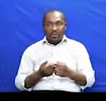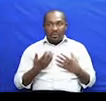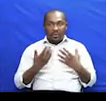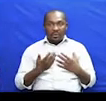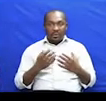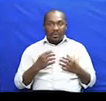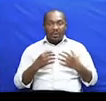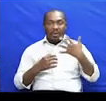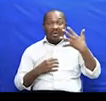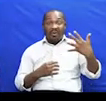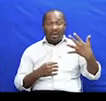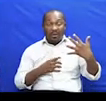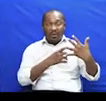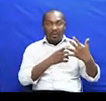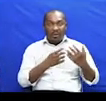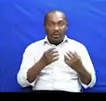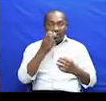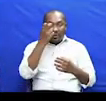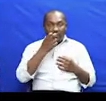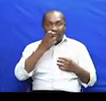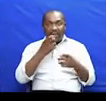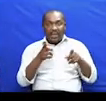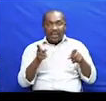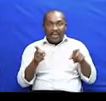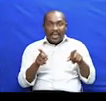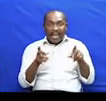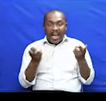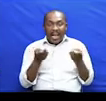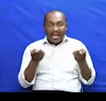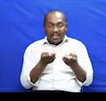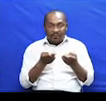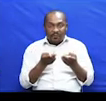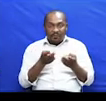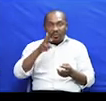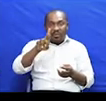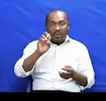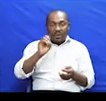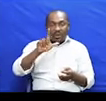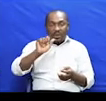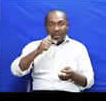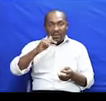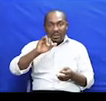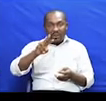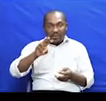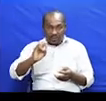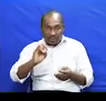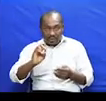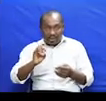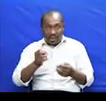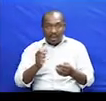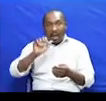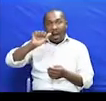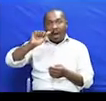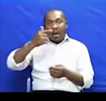find the relative atomic mass of X and the name X. Relative atomic mass of X.